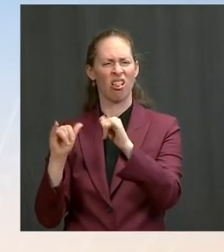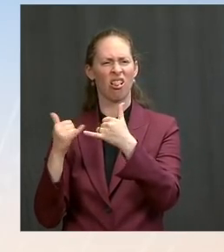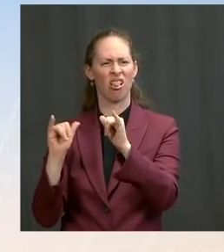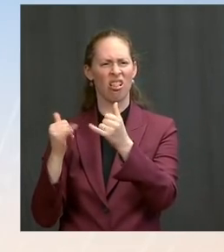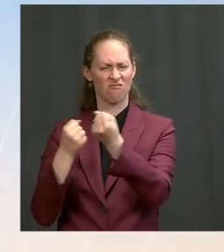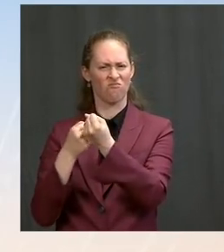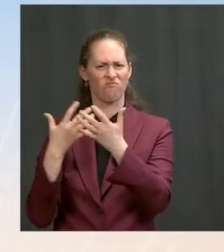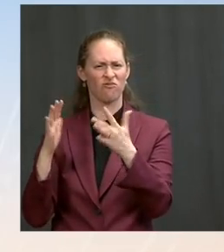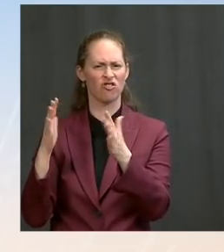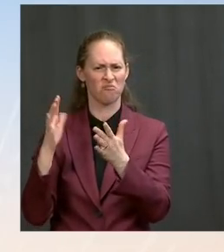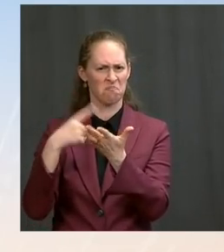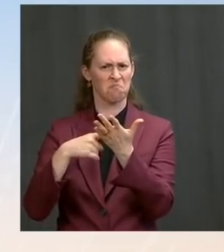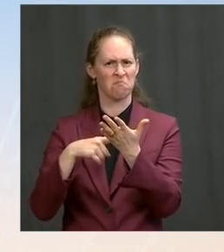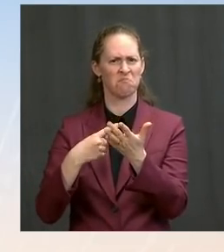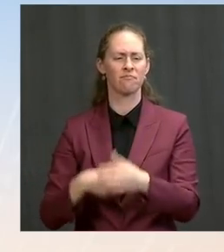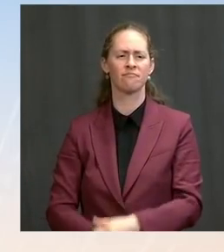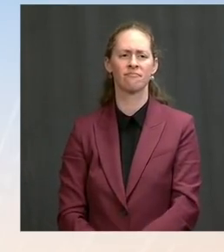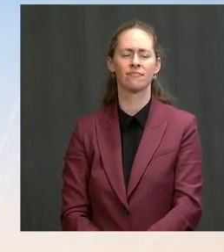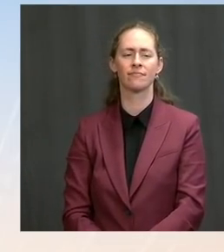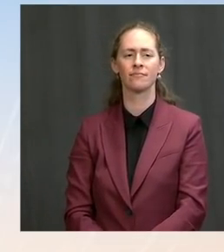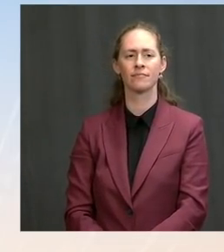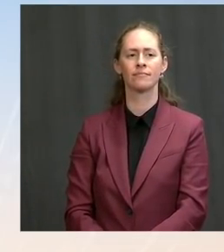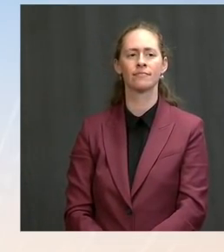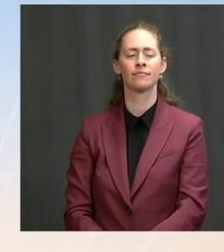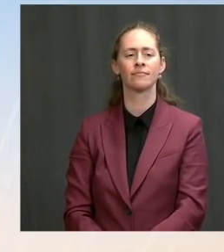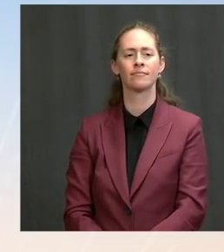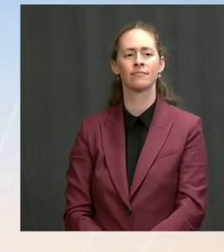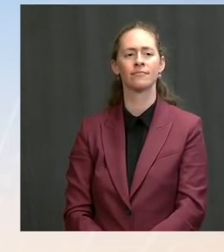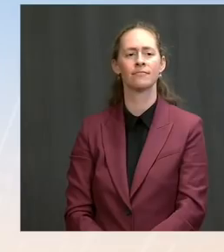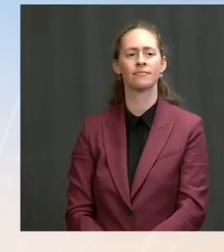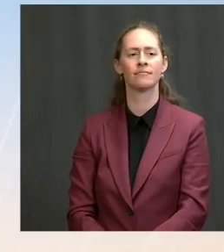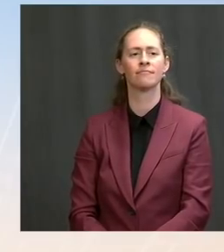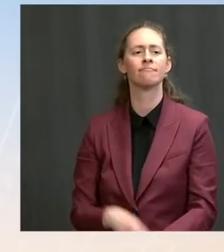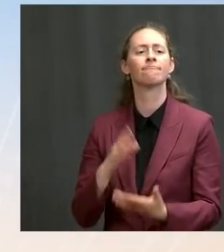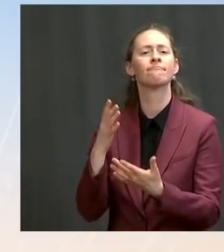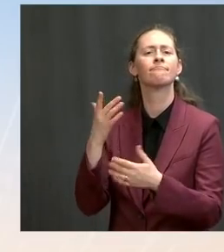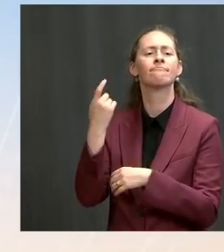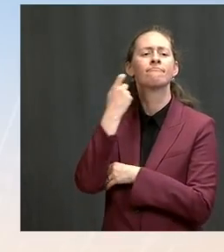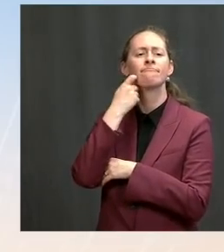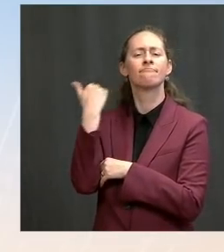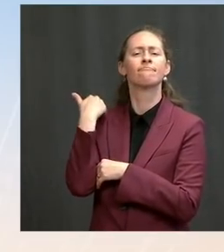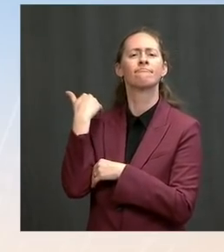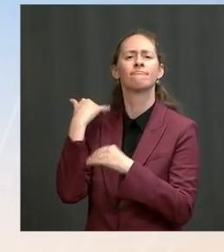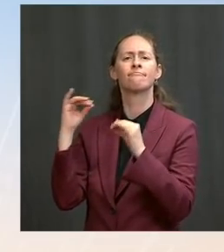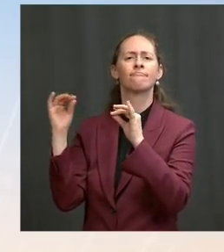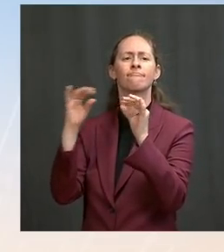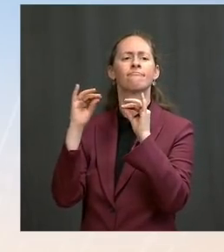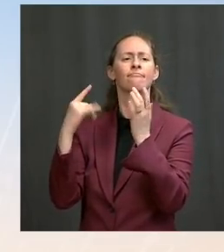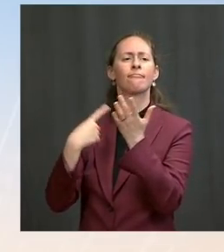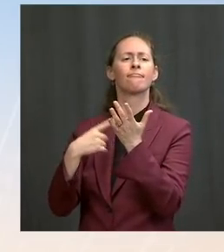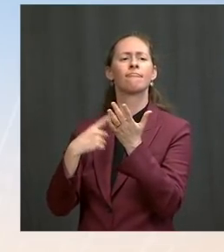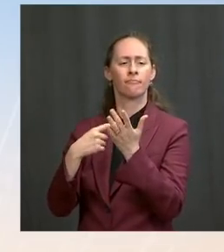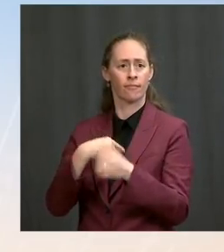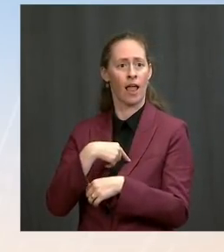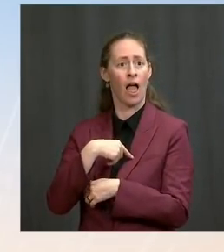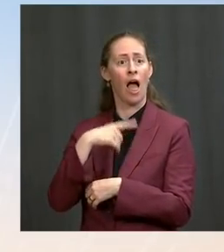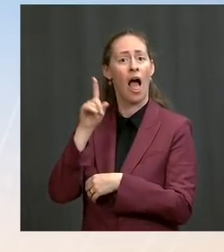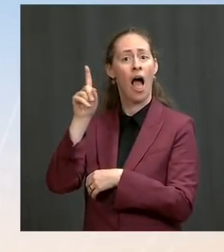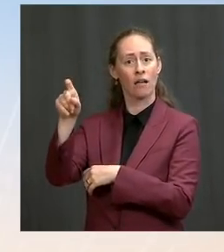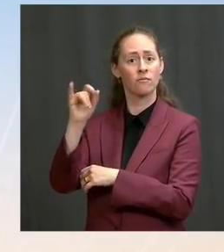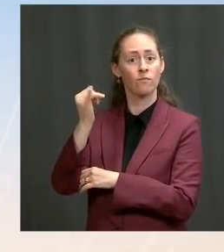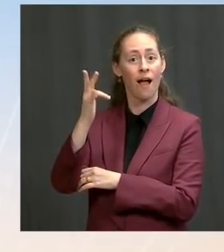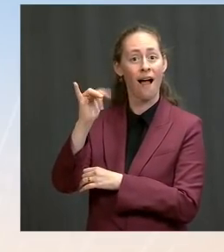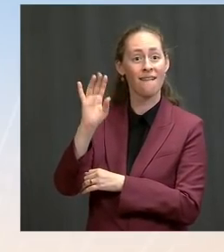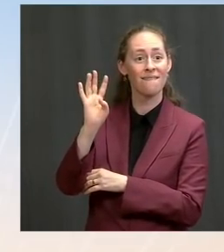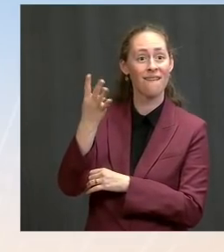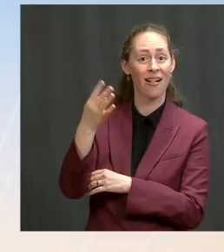one housekeeping thing. 2 days ago when we had the last briefing in this briefing room, I asked about the July 4th